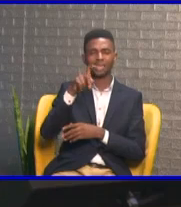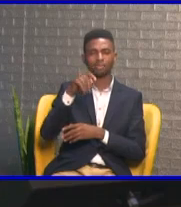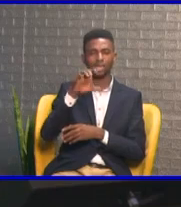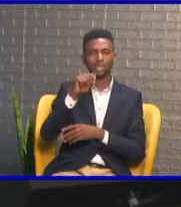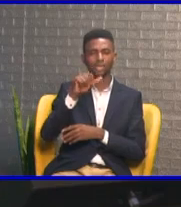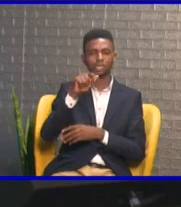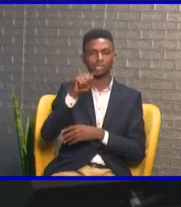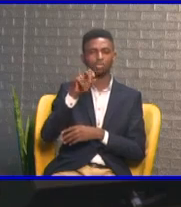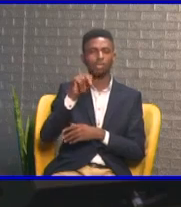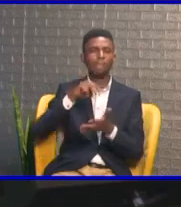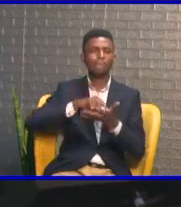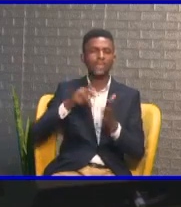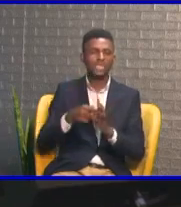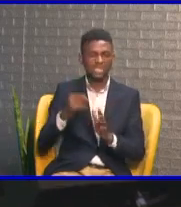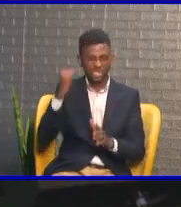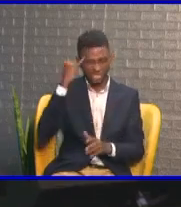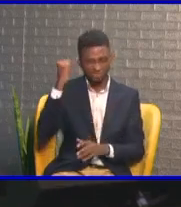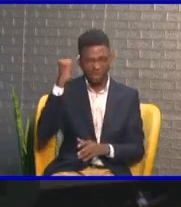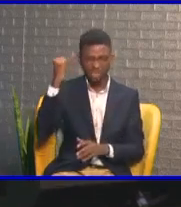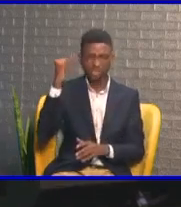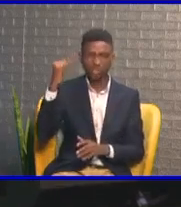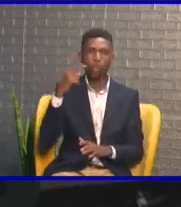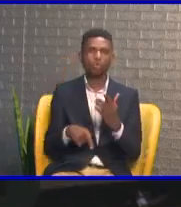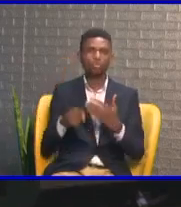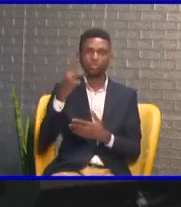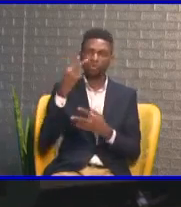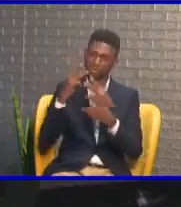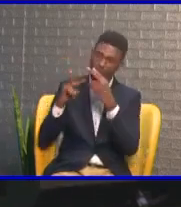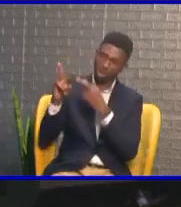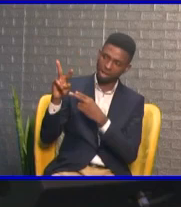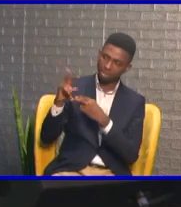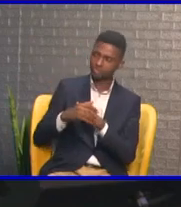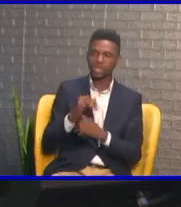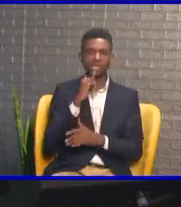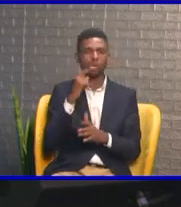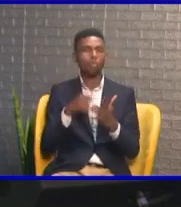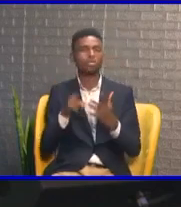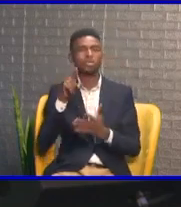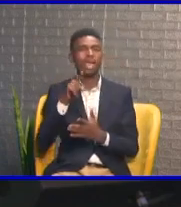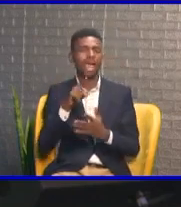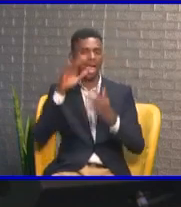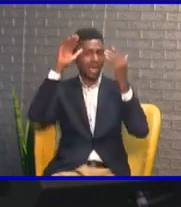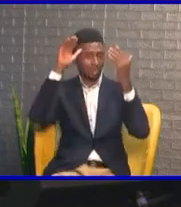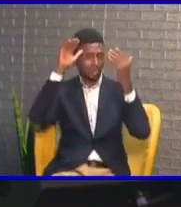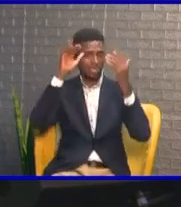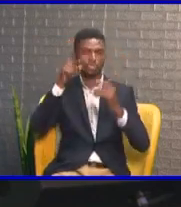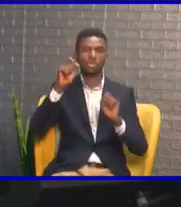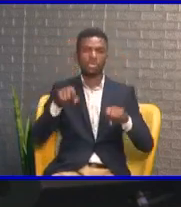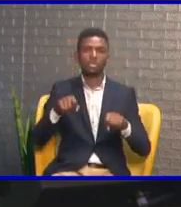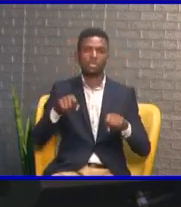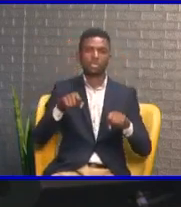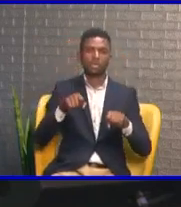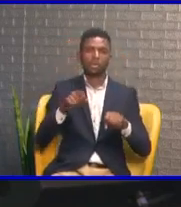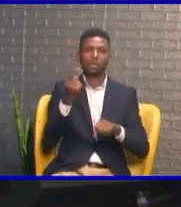Your imagination. What you visualize is what you expect. You can only visualize what